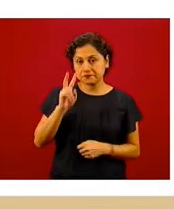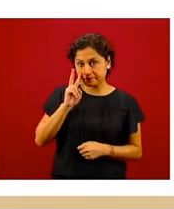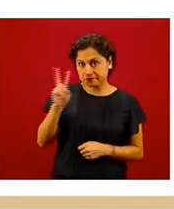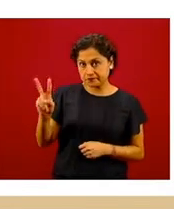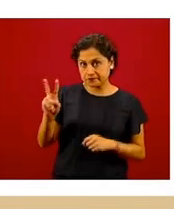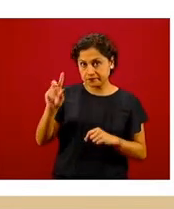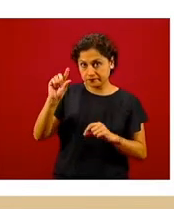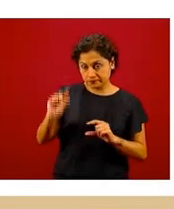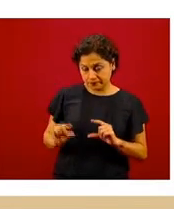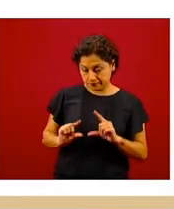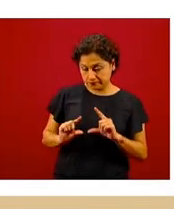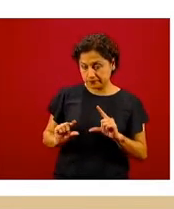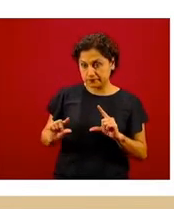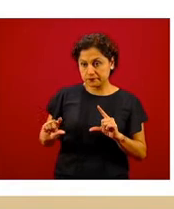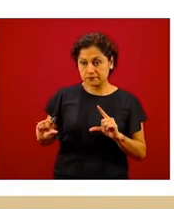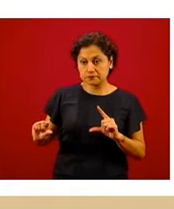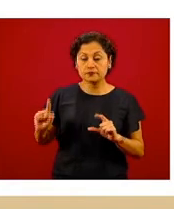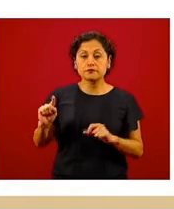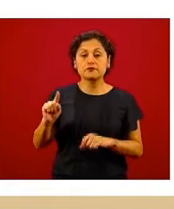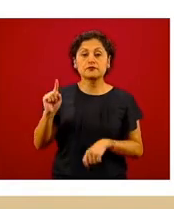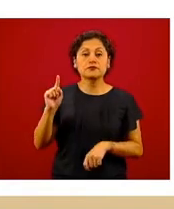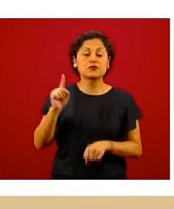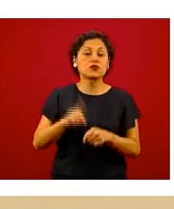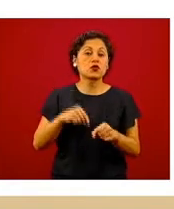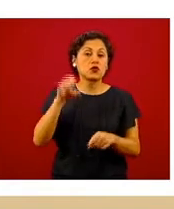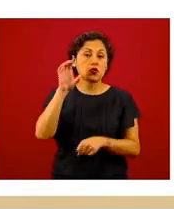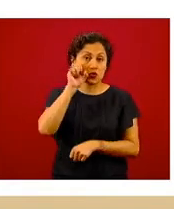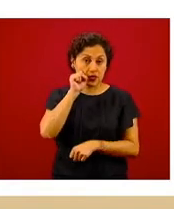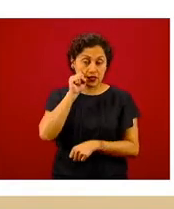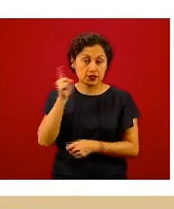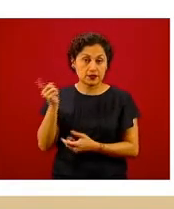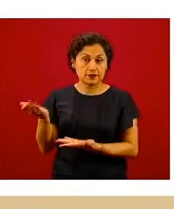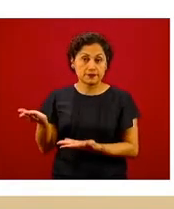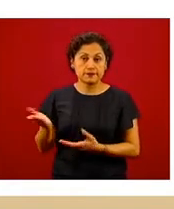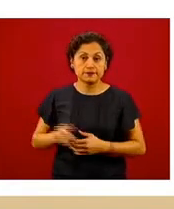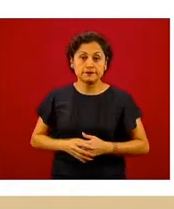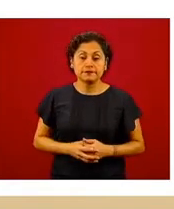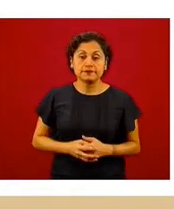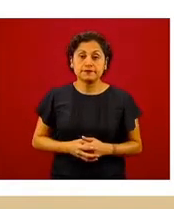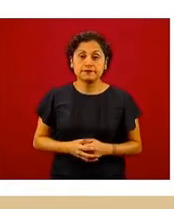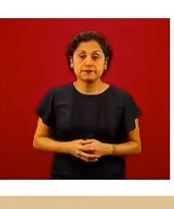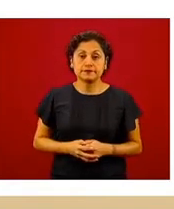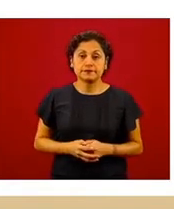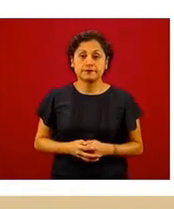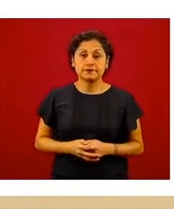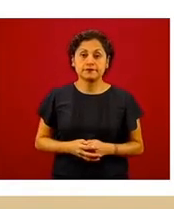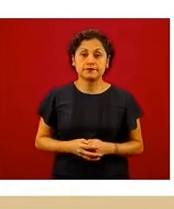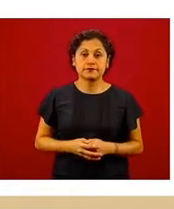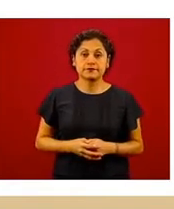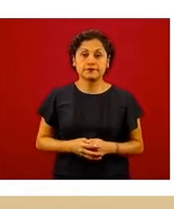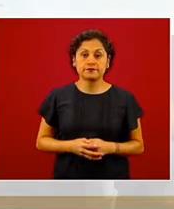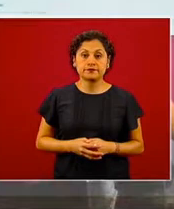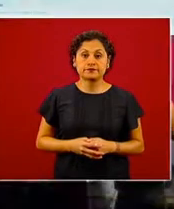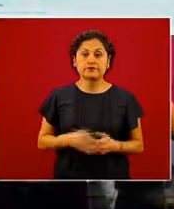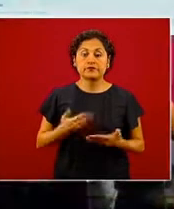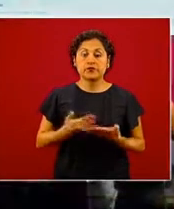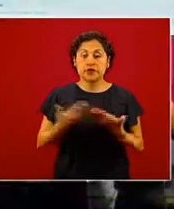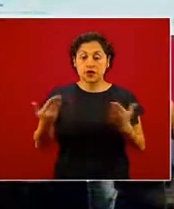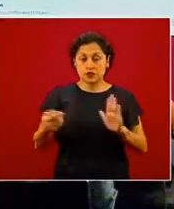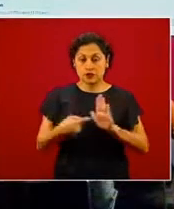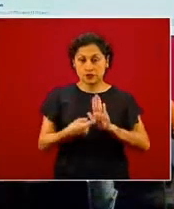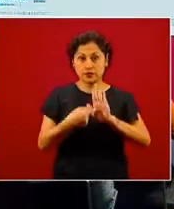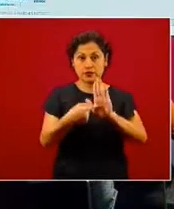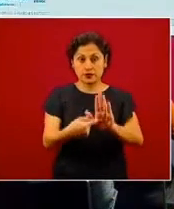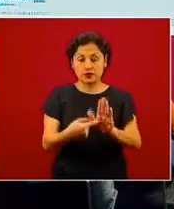confirmed. And on the yellow bars at the bottom of the curve are the suspect